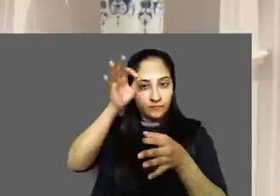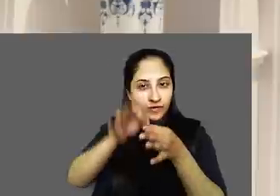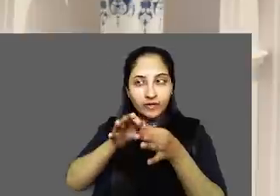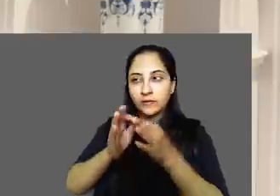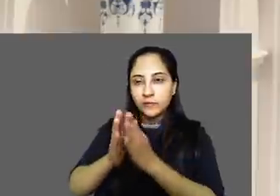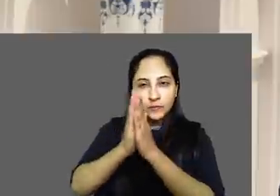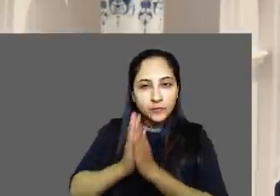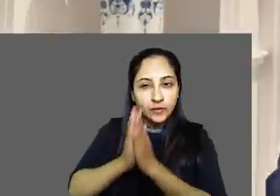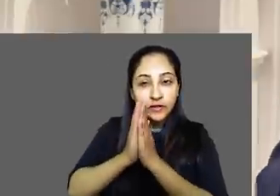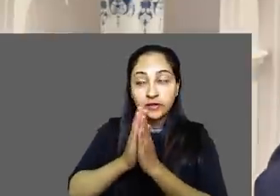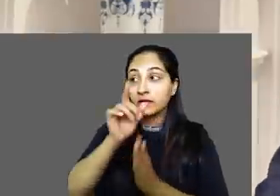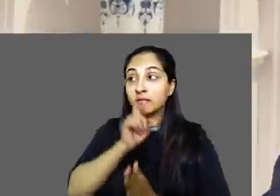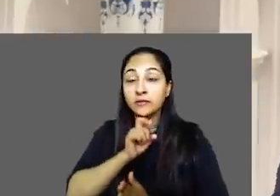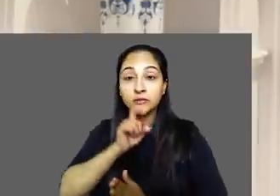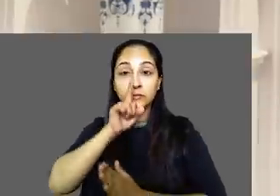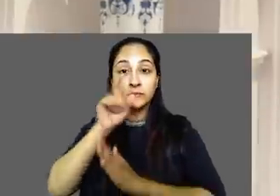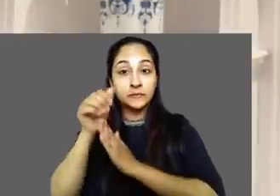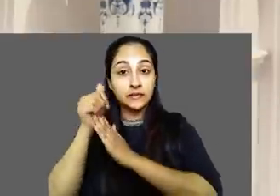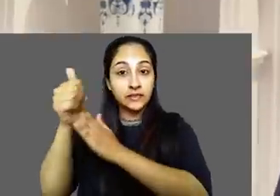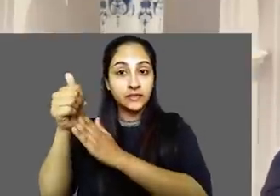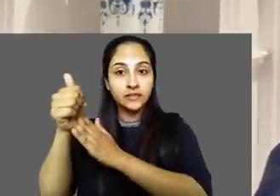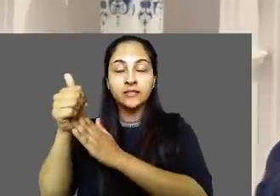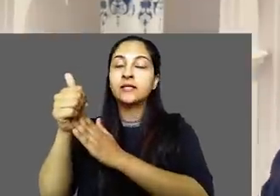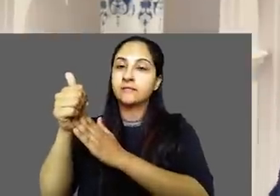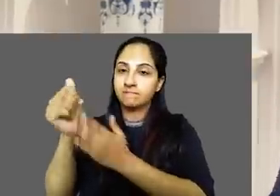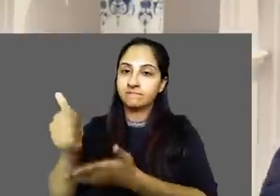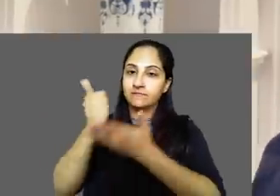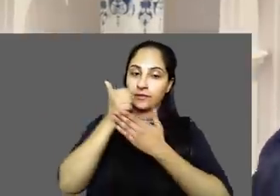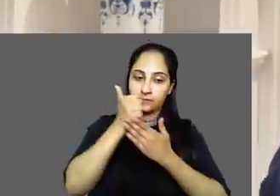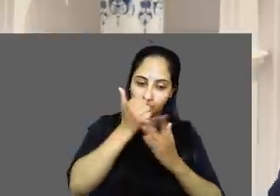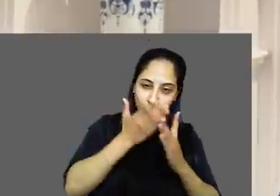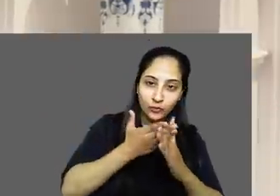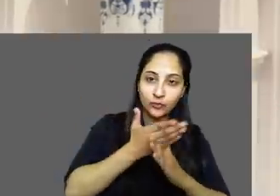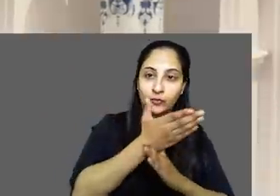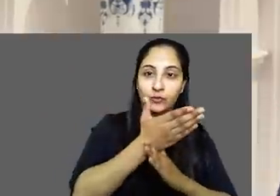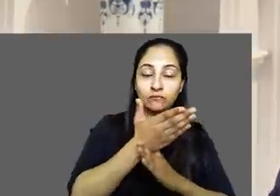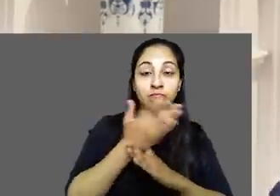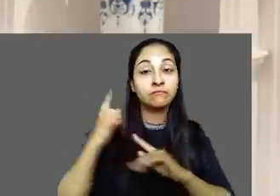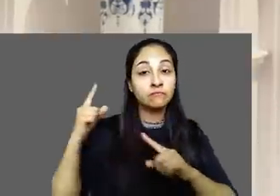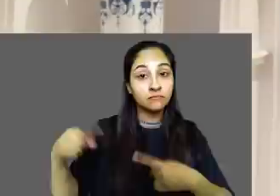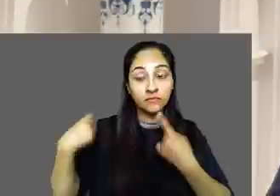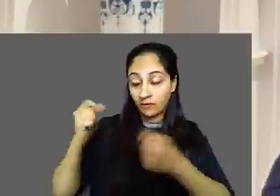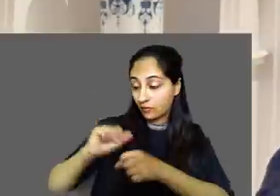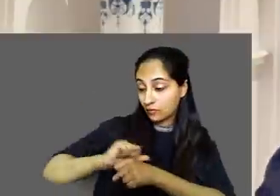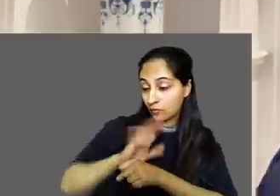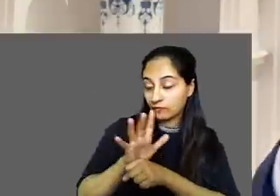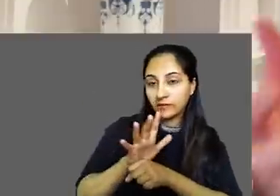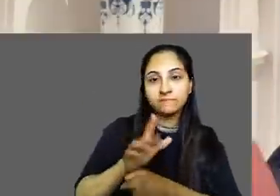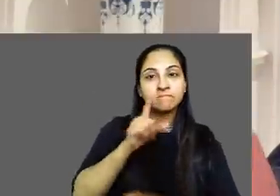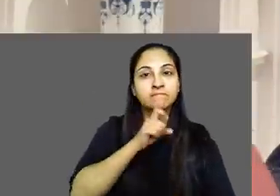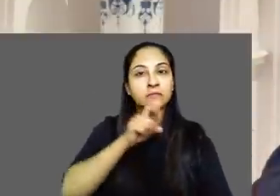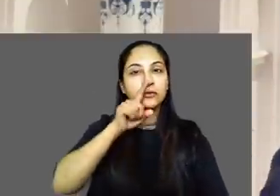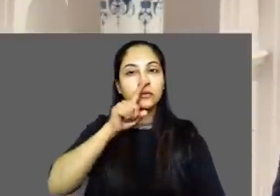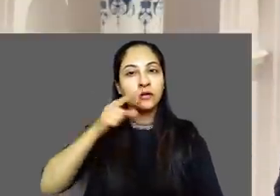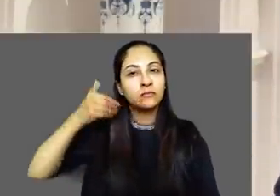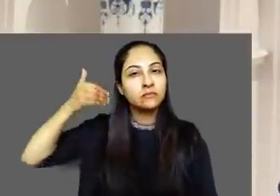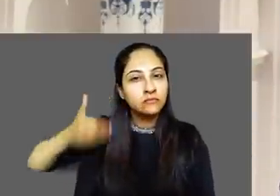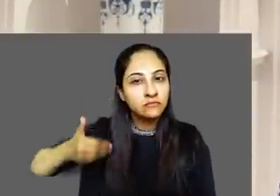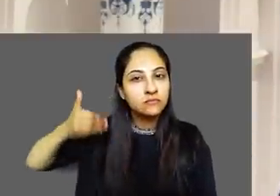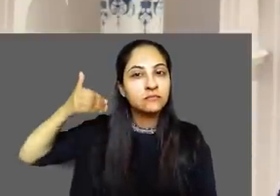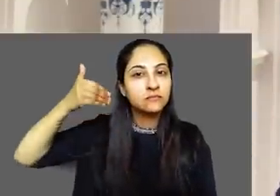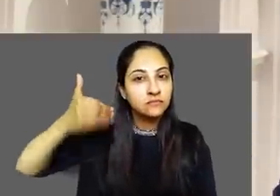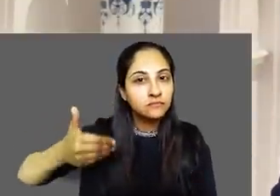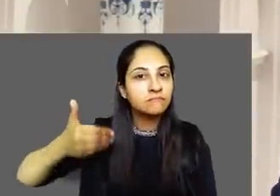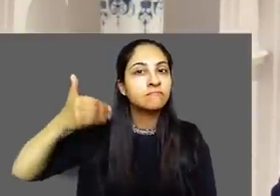guidance. He has been throughout the pandemic, providing us with so much guidance, blessings. Every couple of weeks,